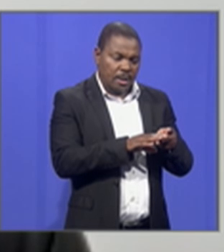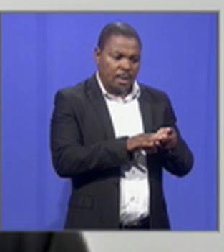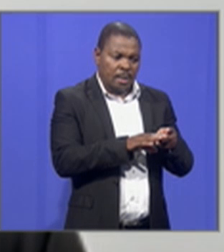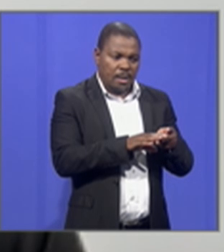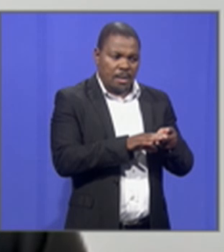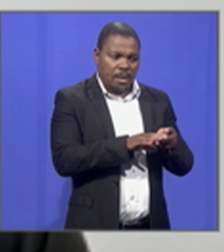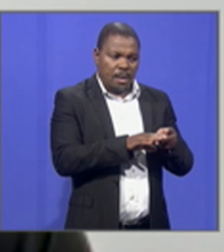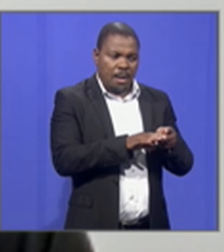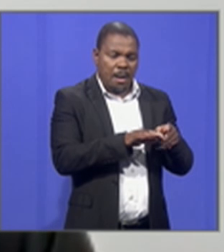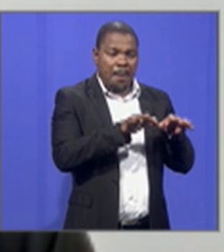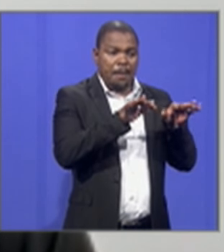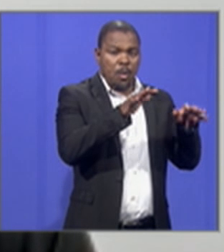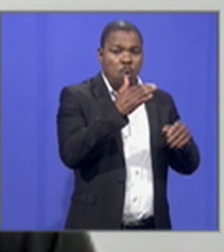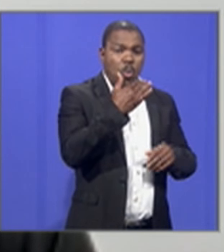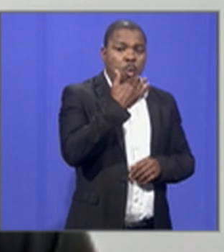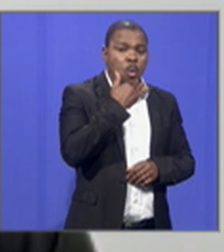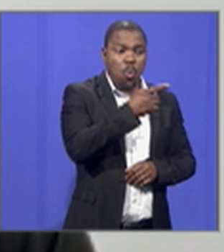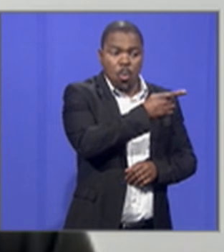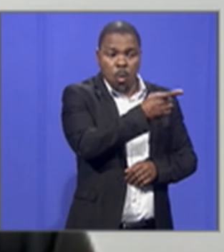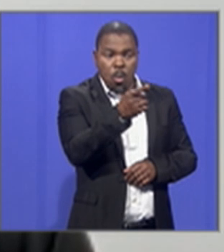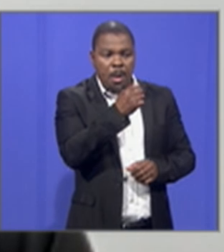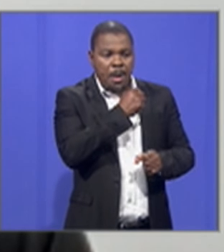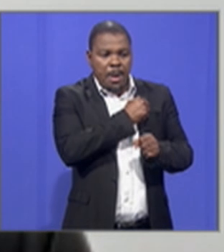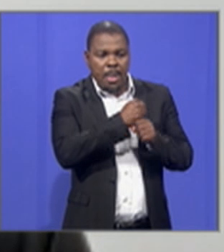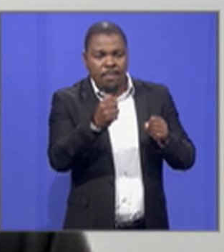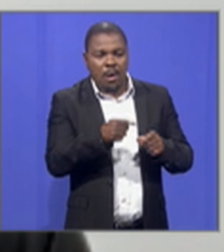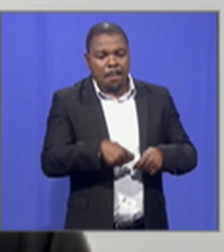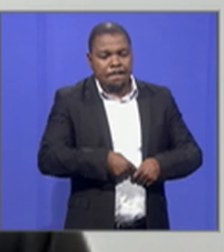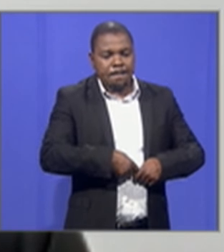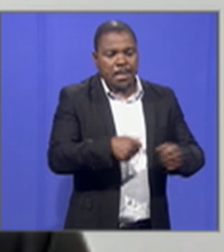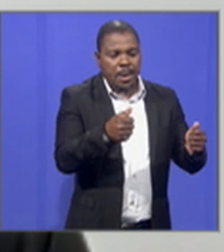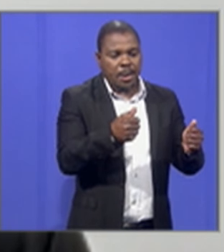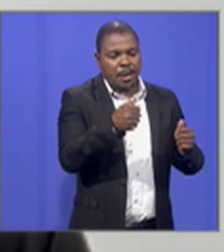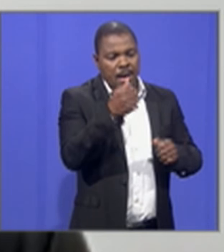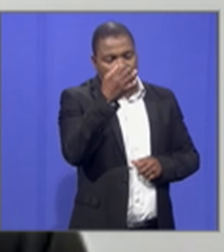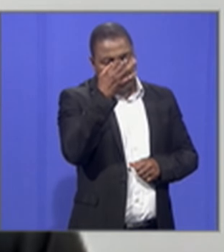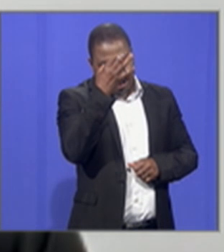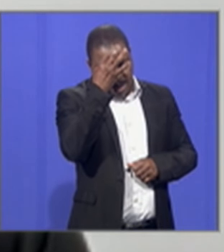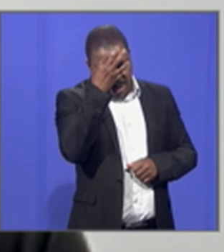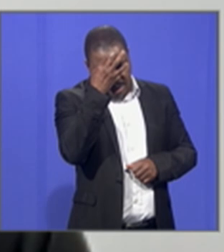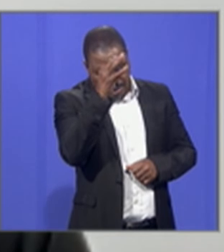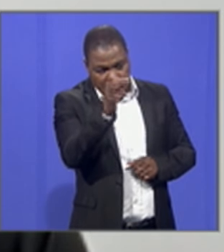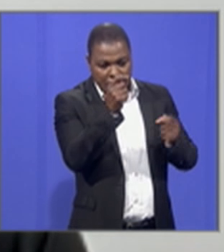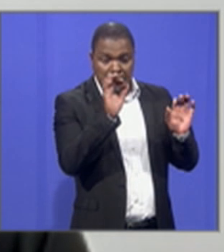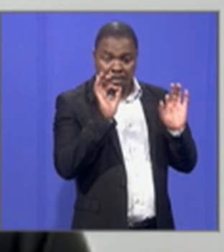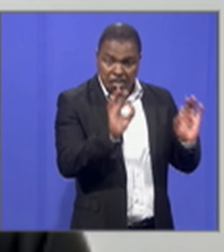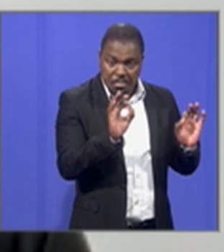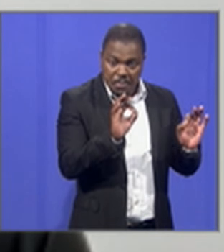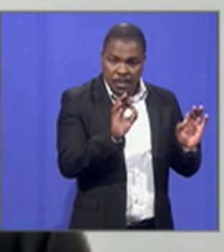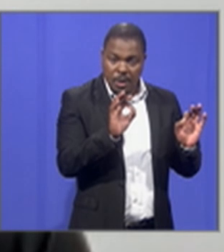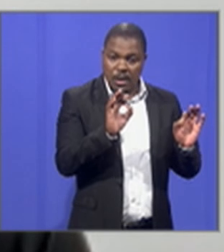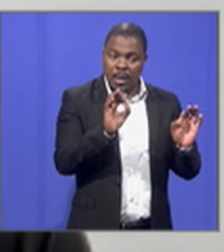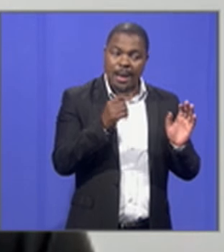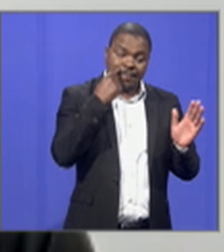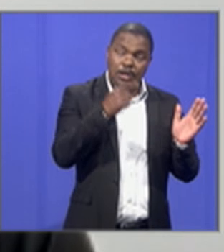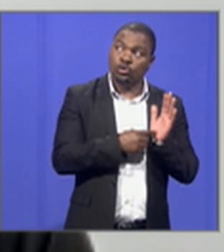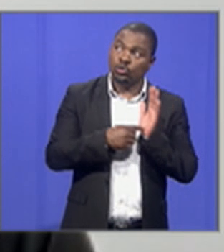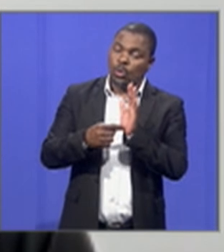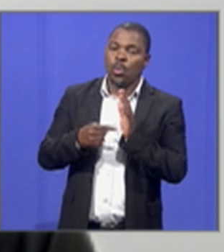ba e le gore ba paletše go šomiša tšhelete tša mmušo bošaedi ebjatšo rena re